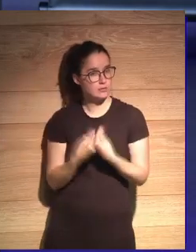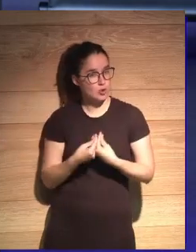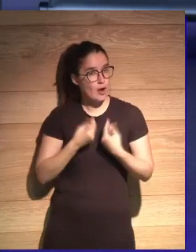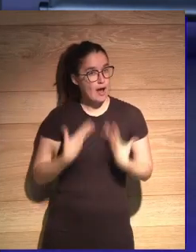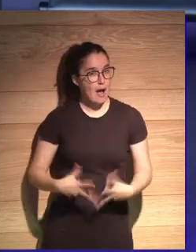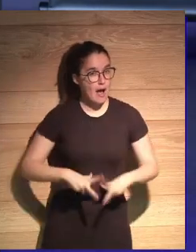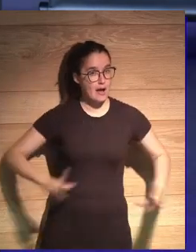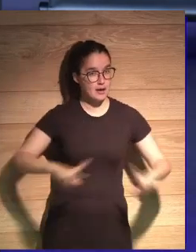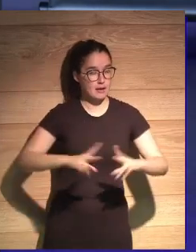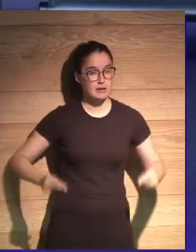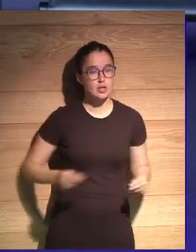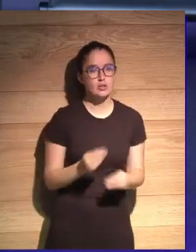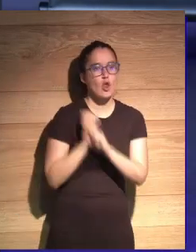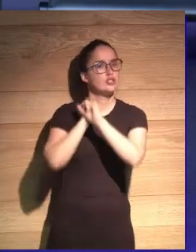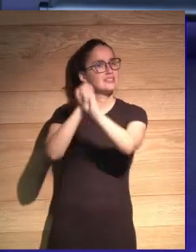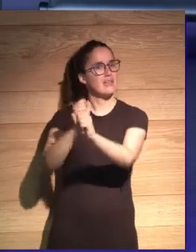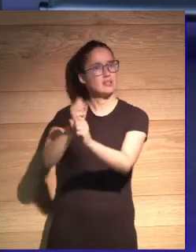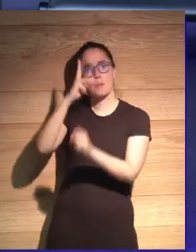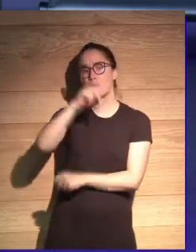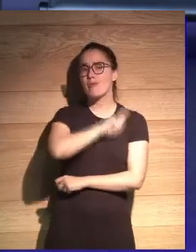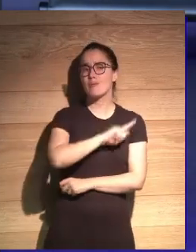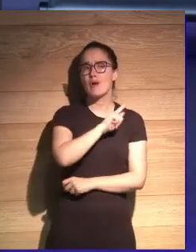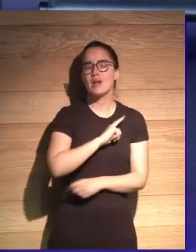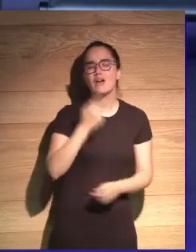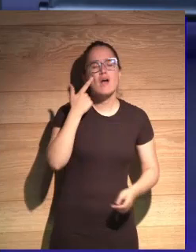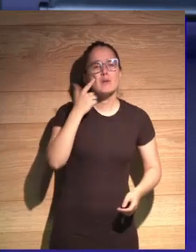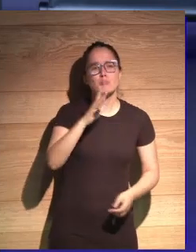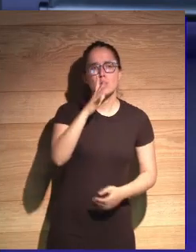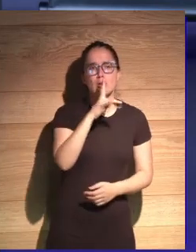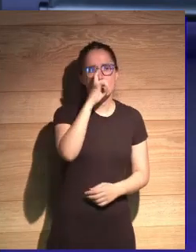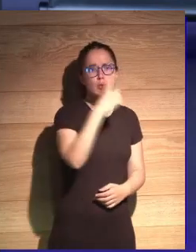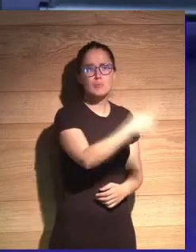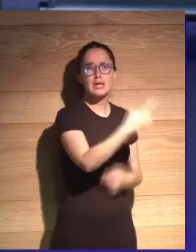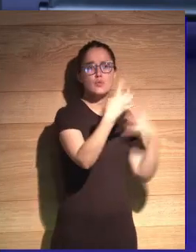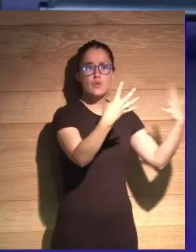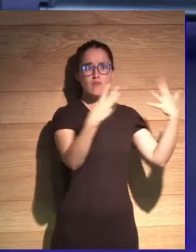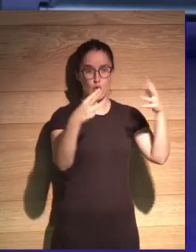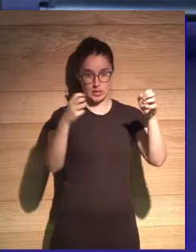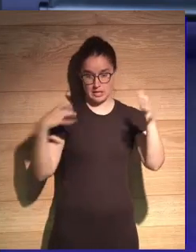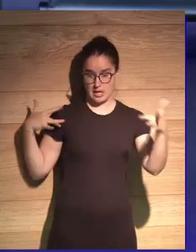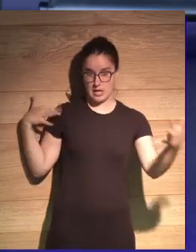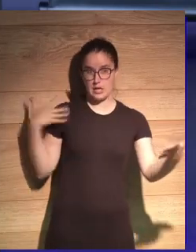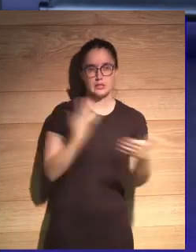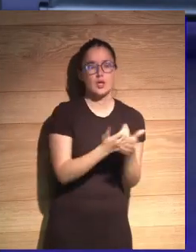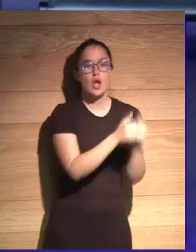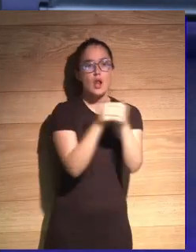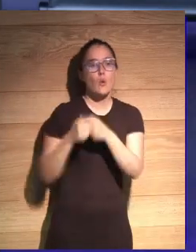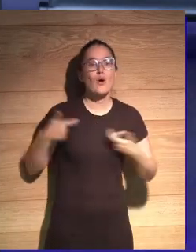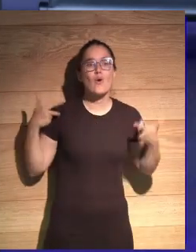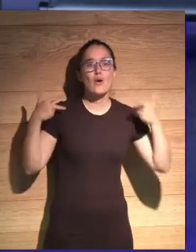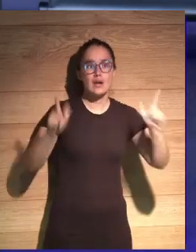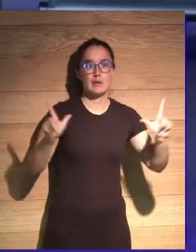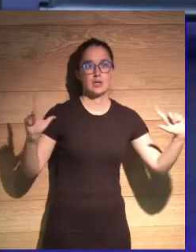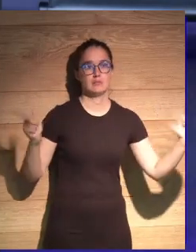riding a white whale. Those who believe in moral inquisition should ask